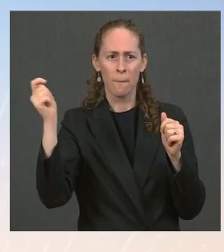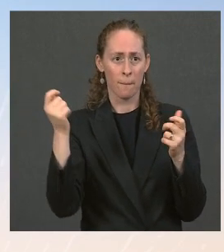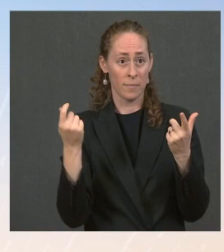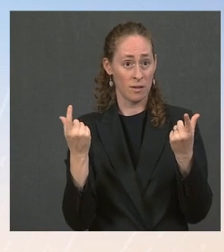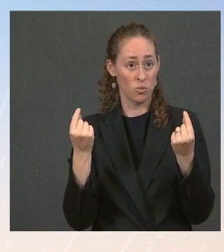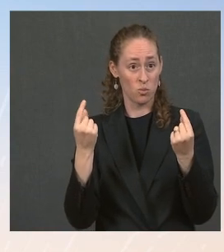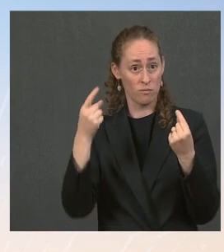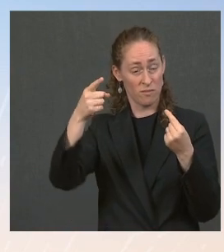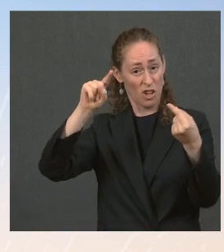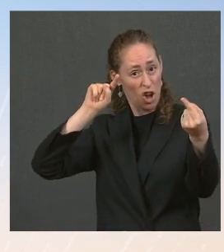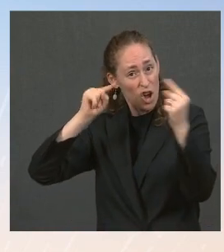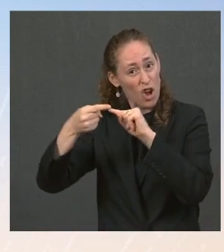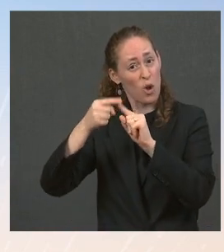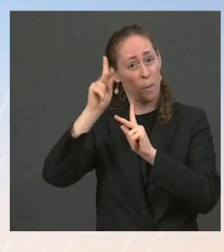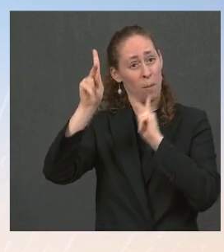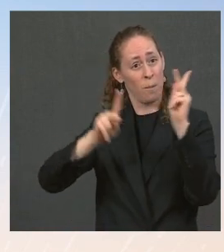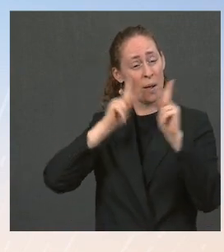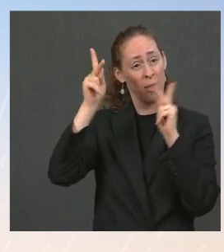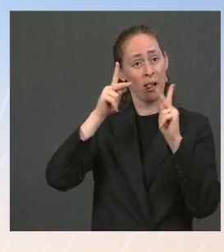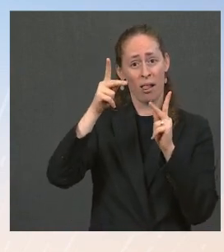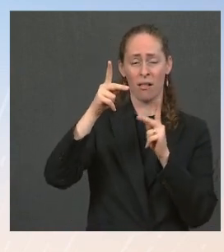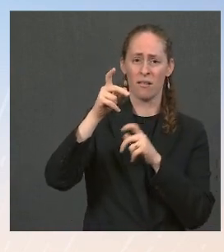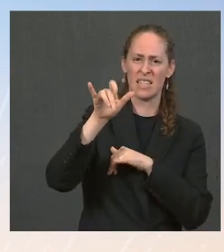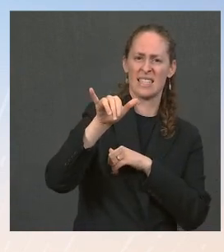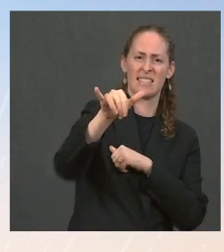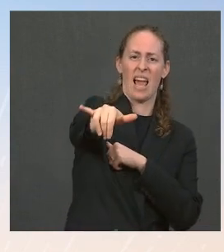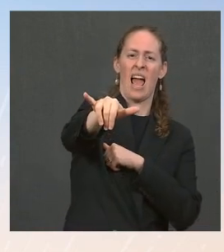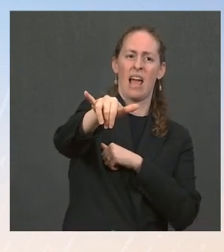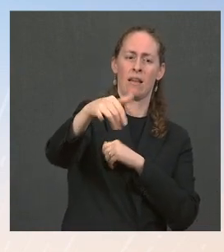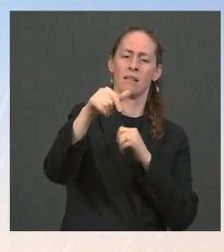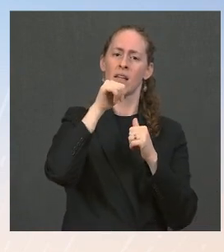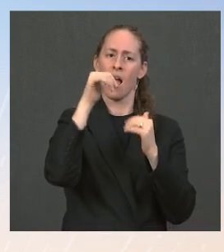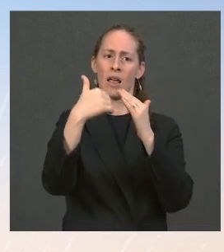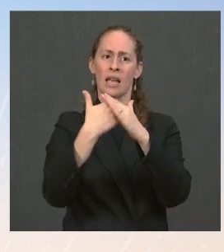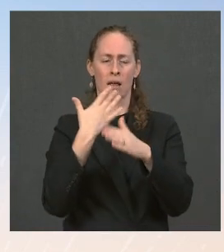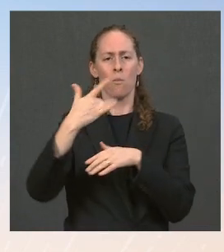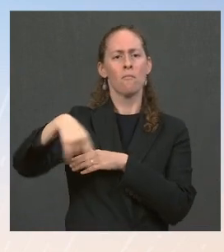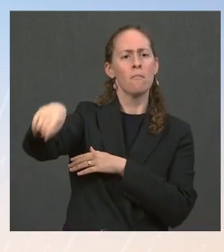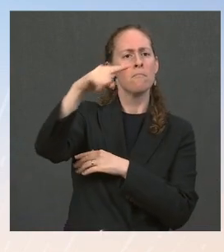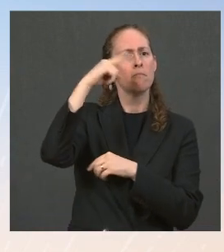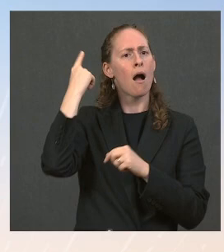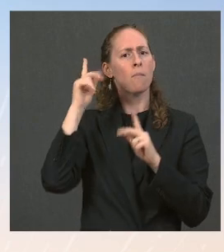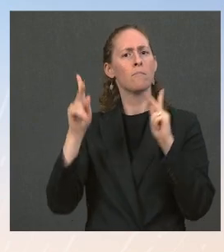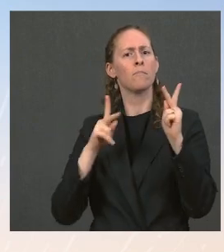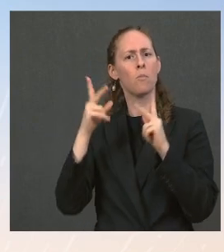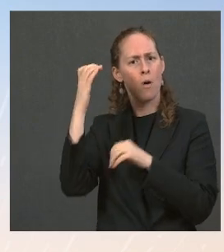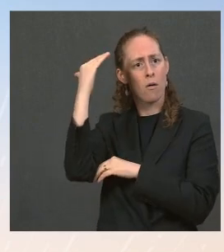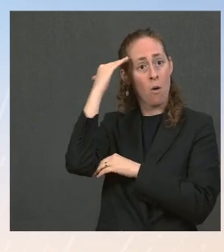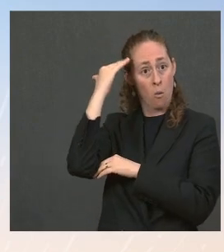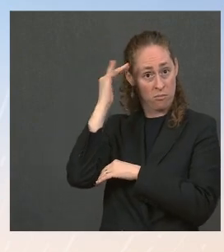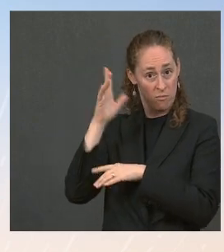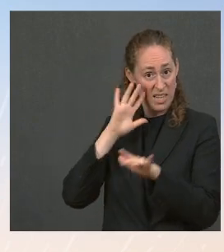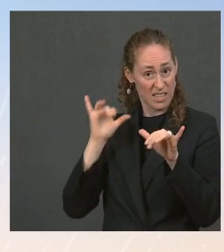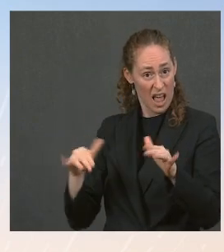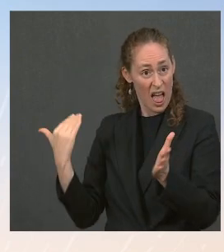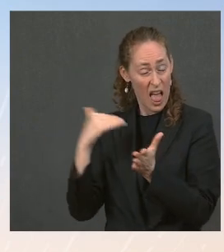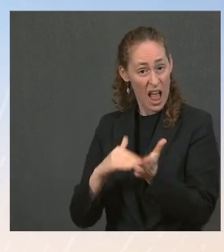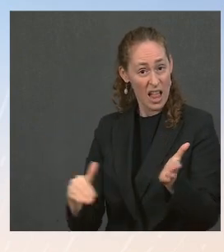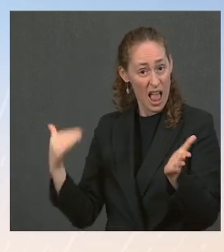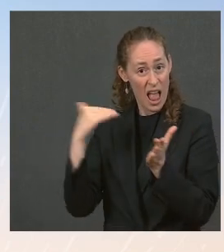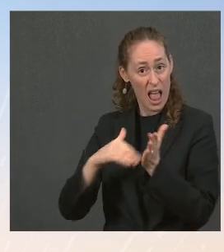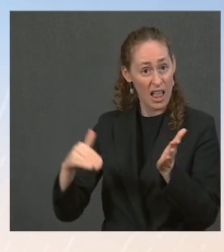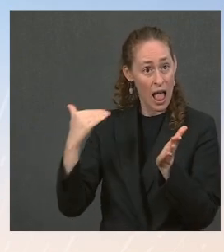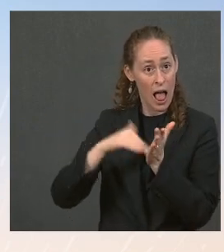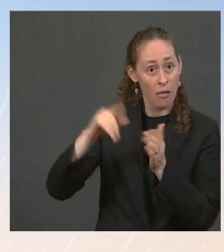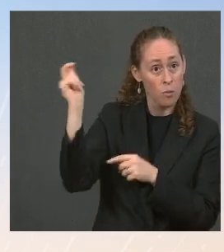people, to keep them away from the border. They want to know, is that practice going to still be in place? Horses and the lashing, those kind of